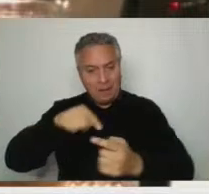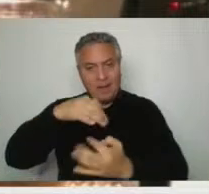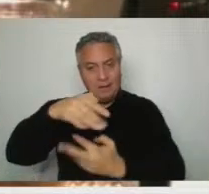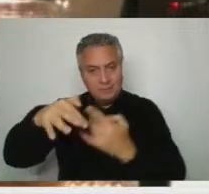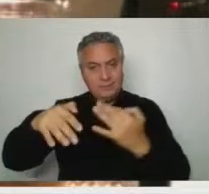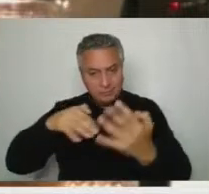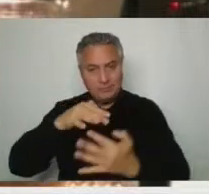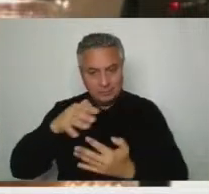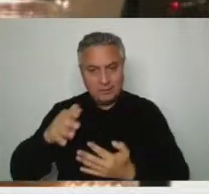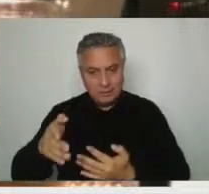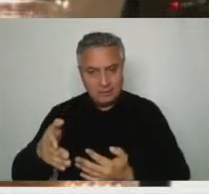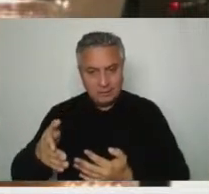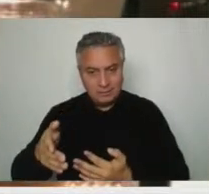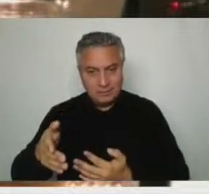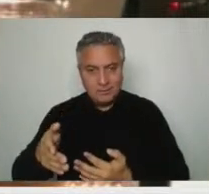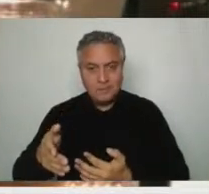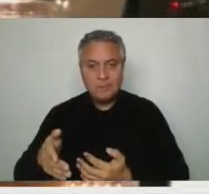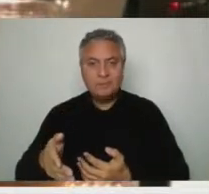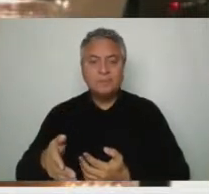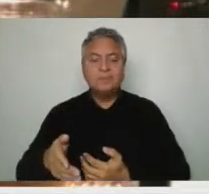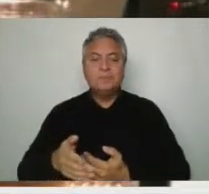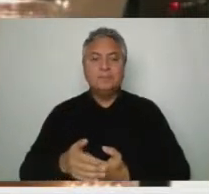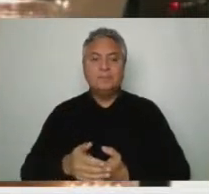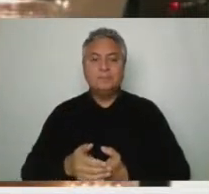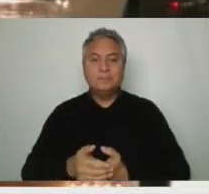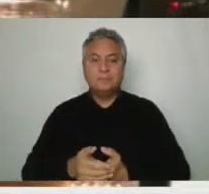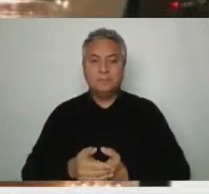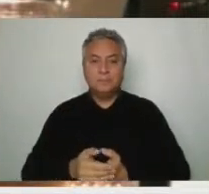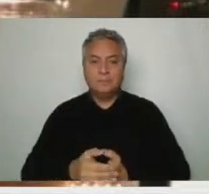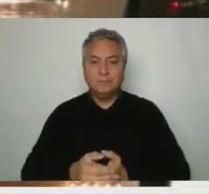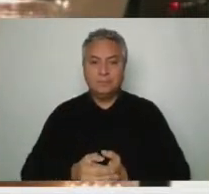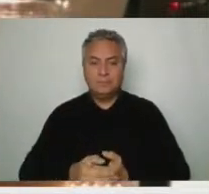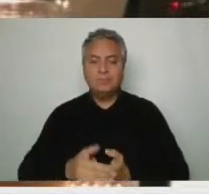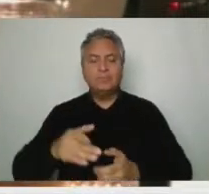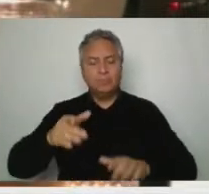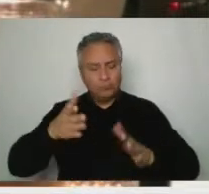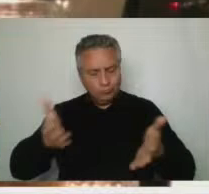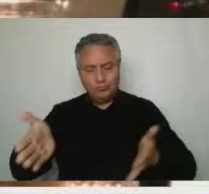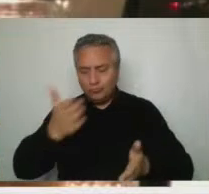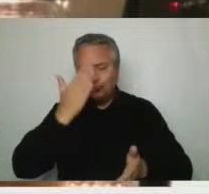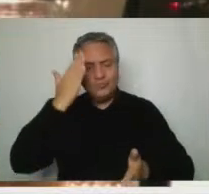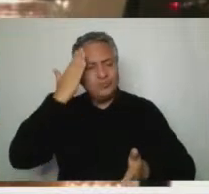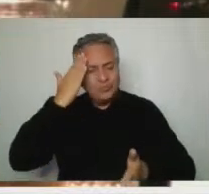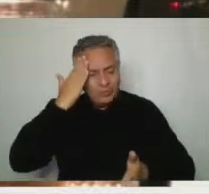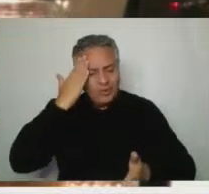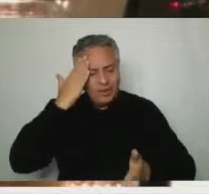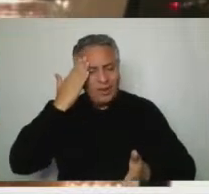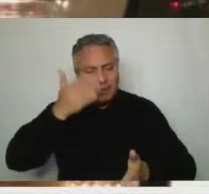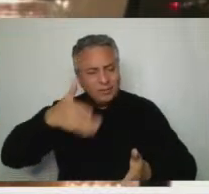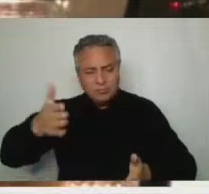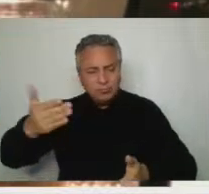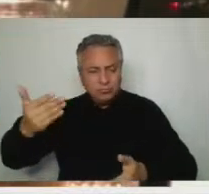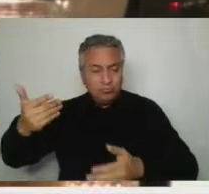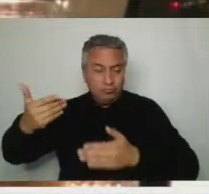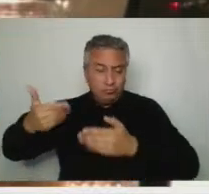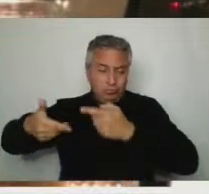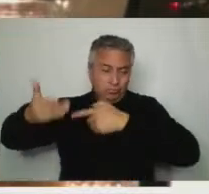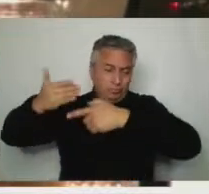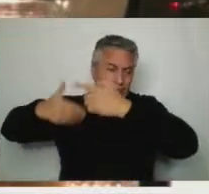The social determinants and its discourse is known from the beginning of mankind.